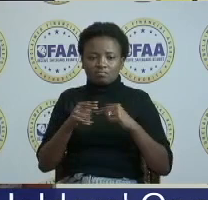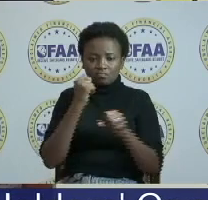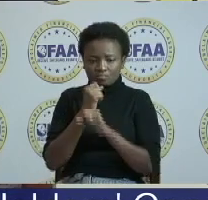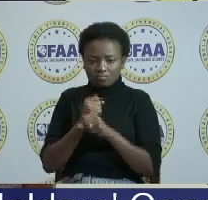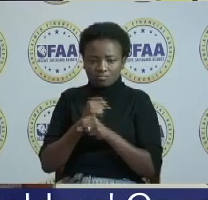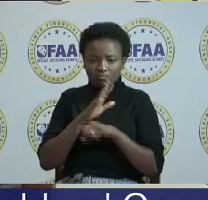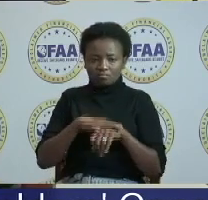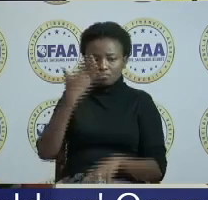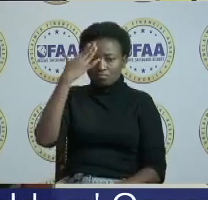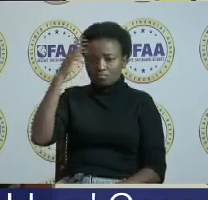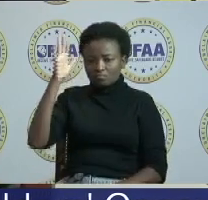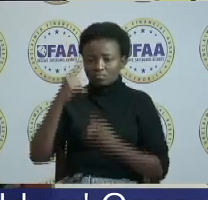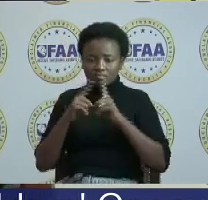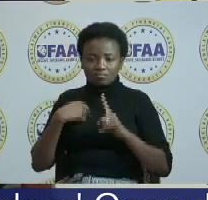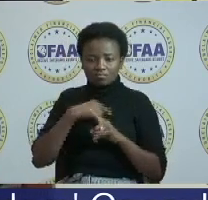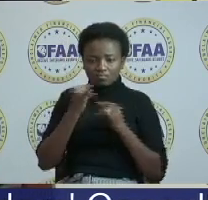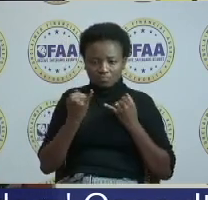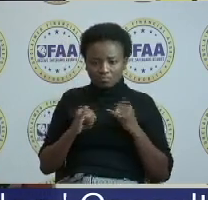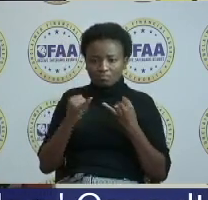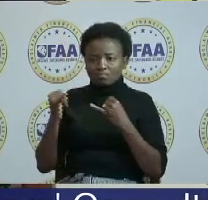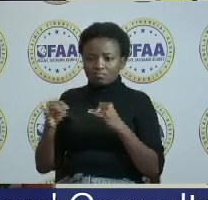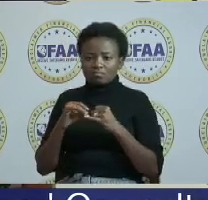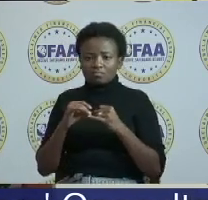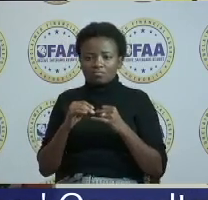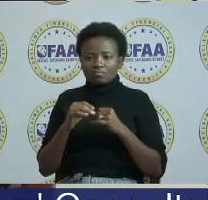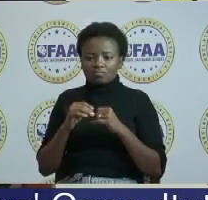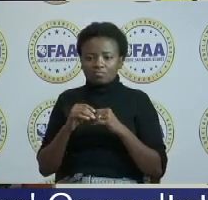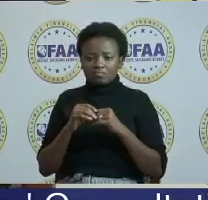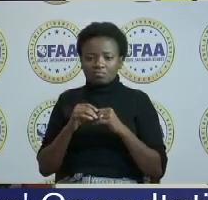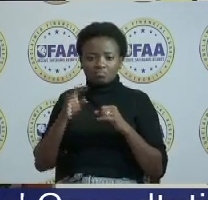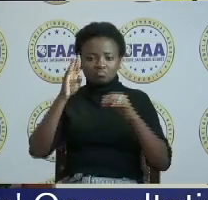that we're trying to innovate around awareness. We're working